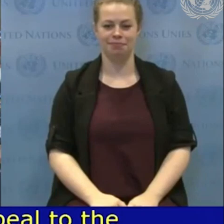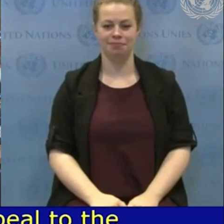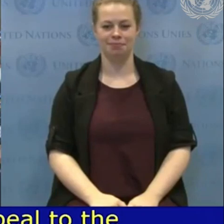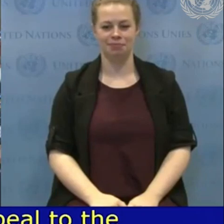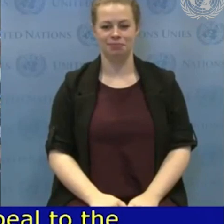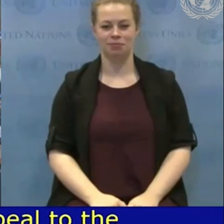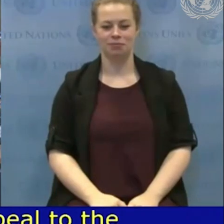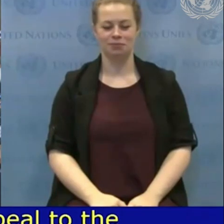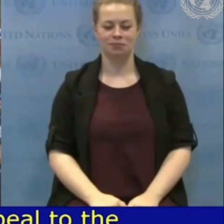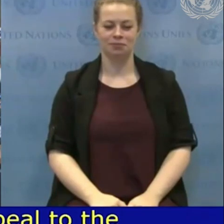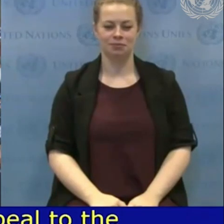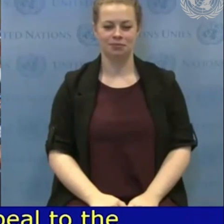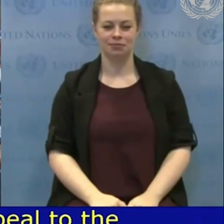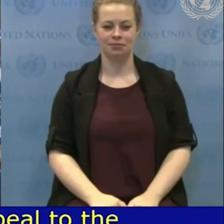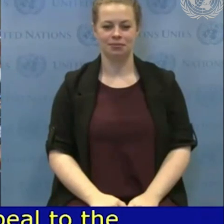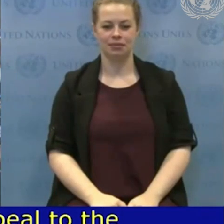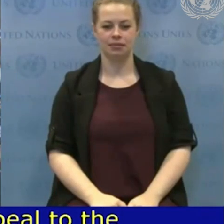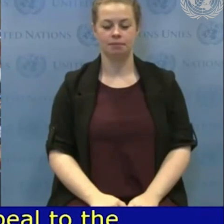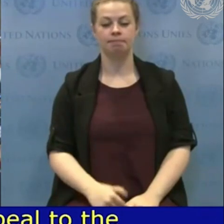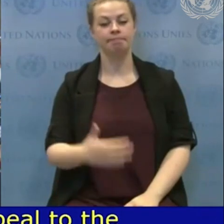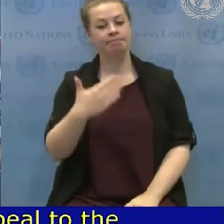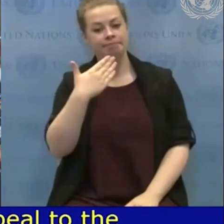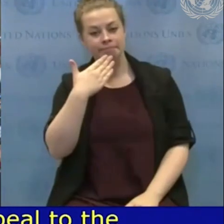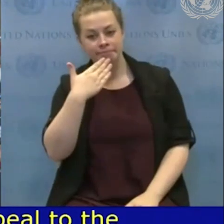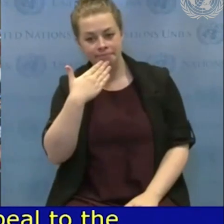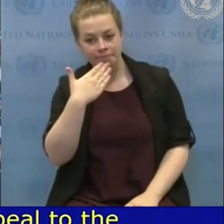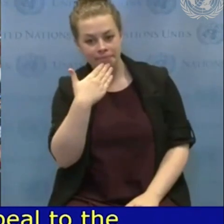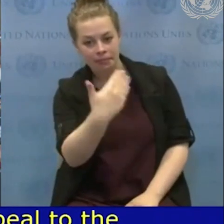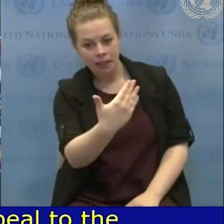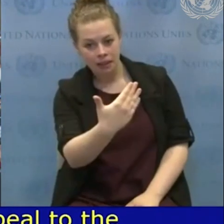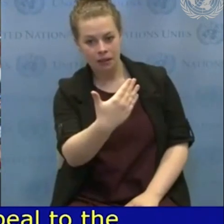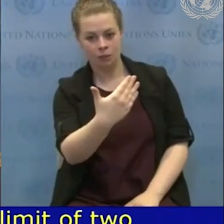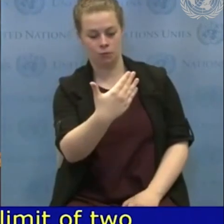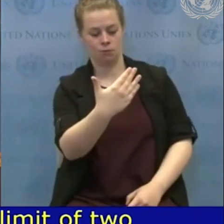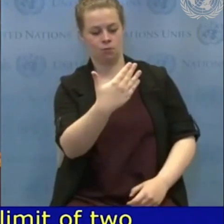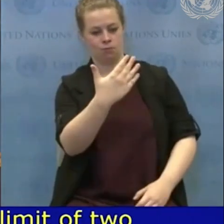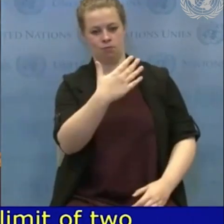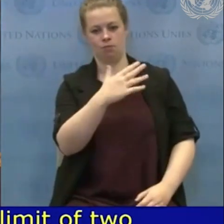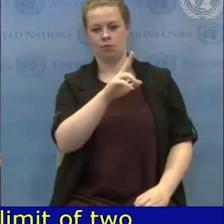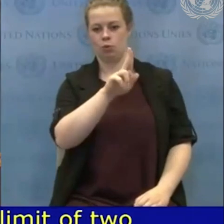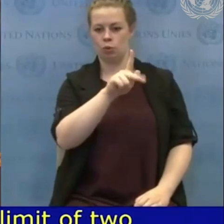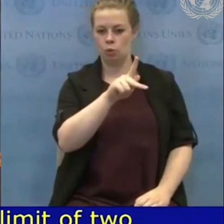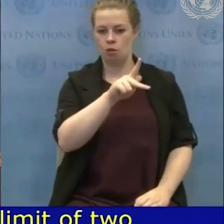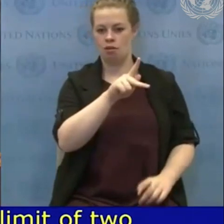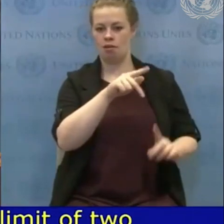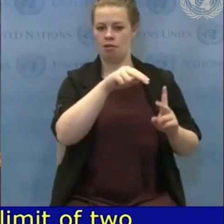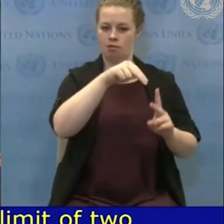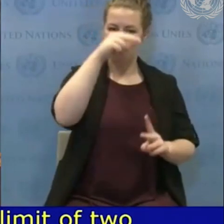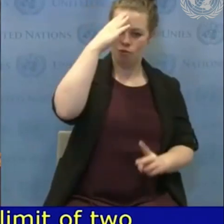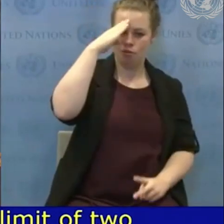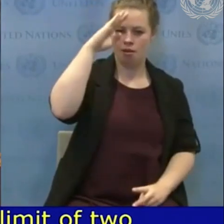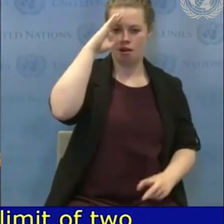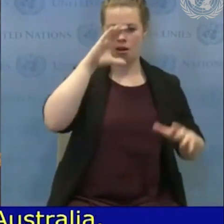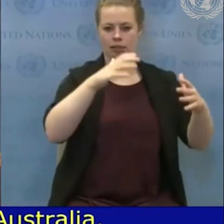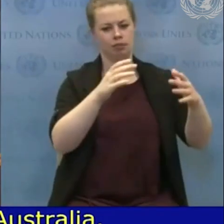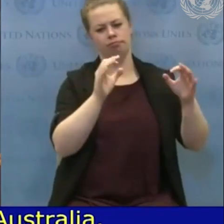Thank you very much, and thank you, Minister, and the civil society representatives on the panel. It was a terrific